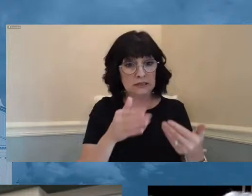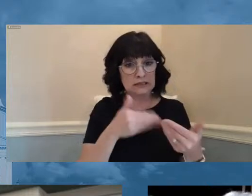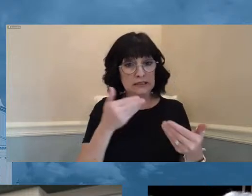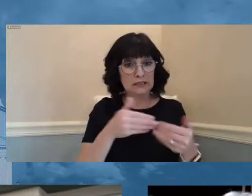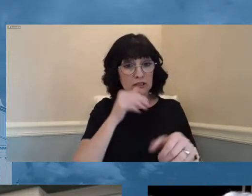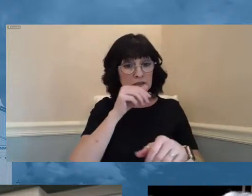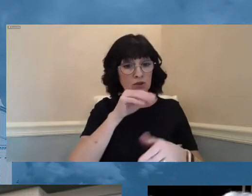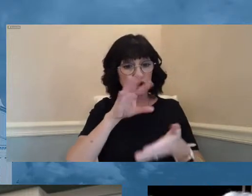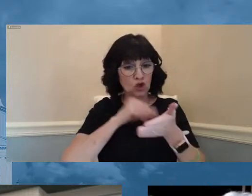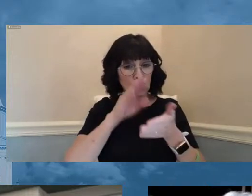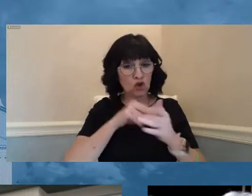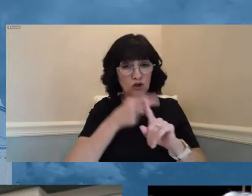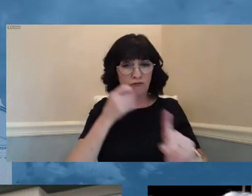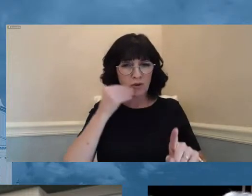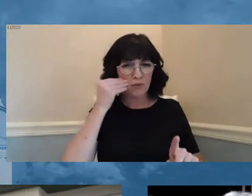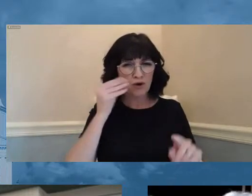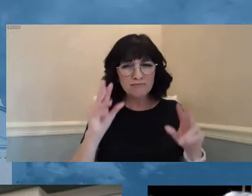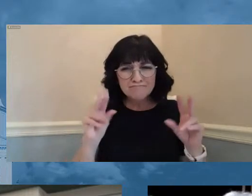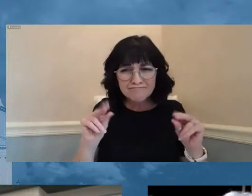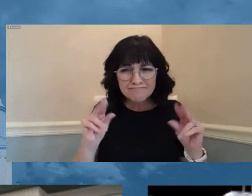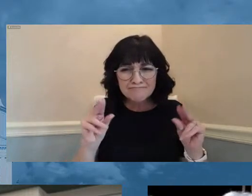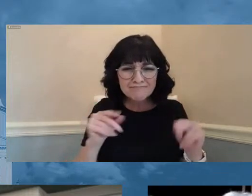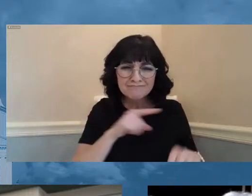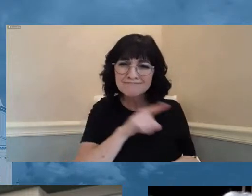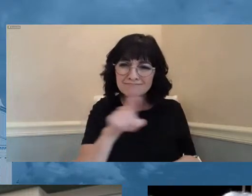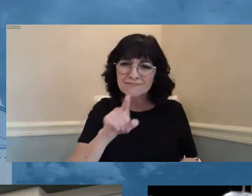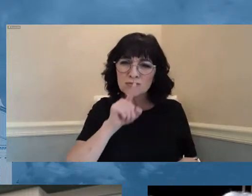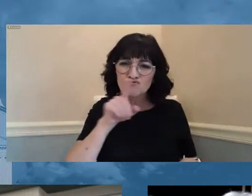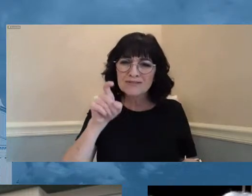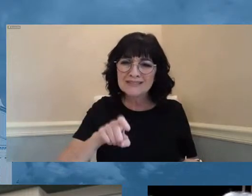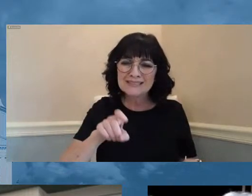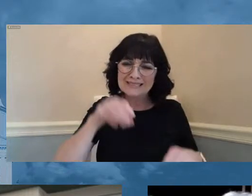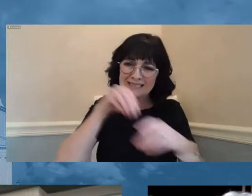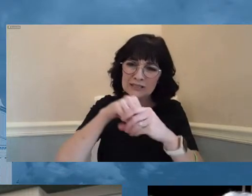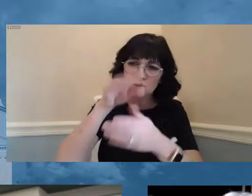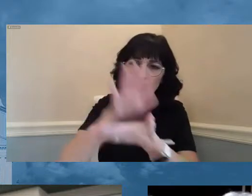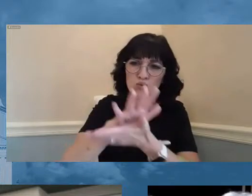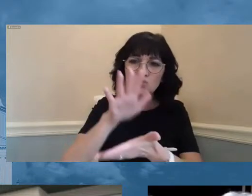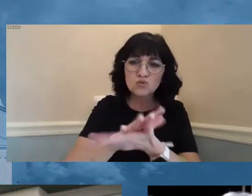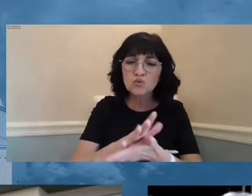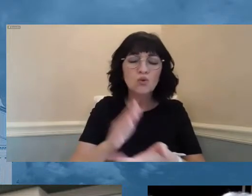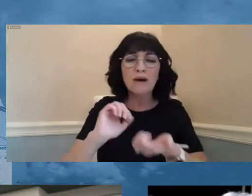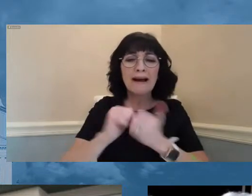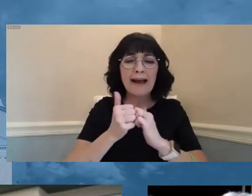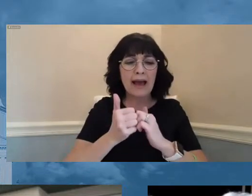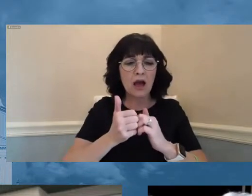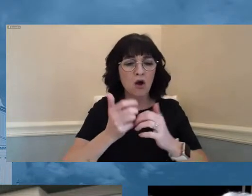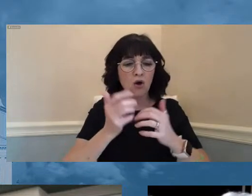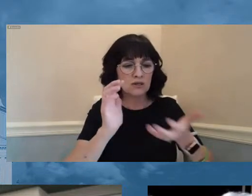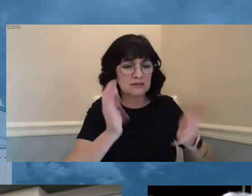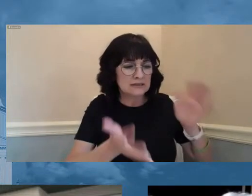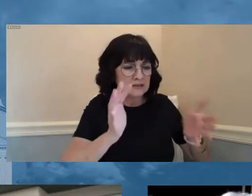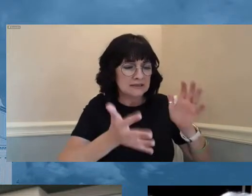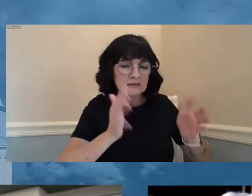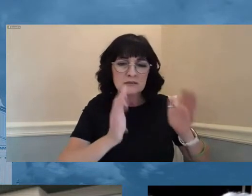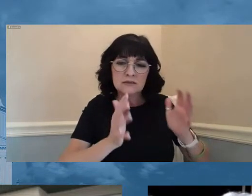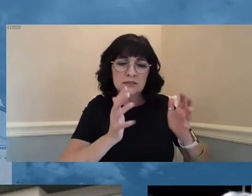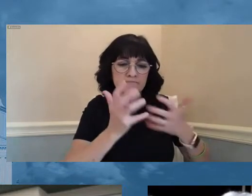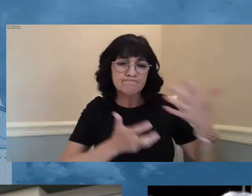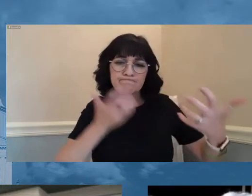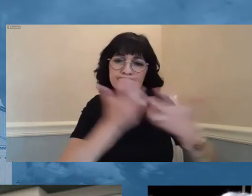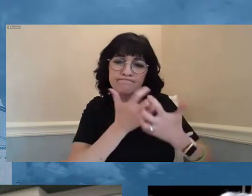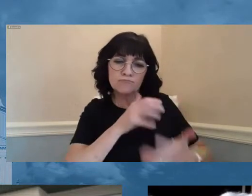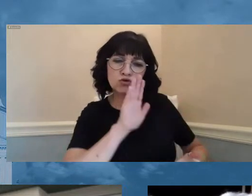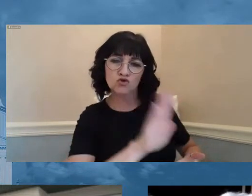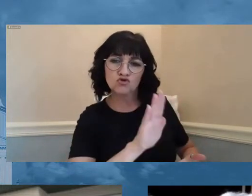depend really on the trajectory of the virus and the spread of it, the effectiveness of vaccinations, and our